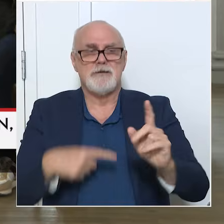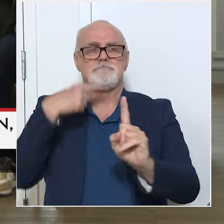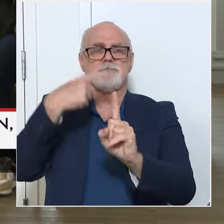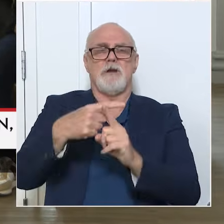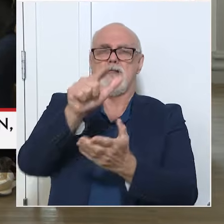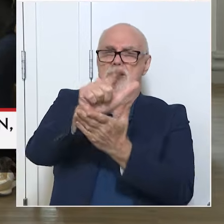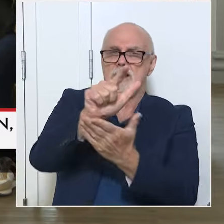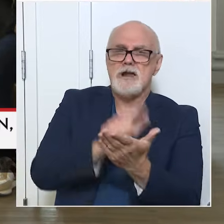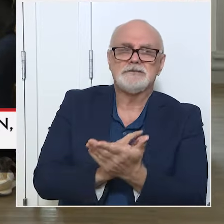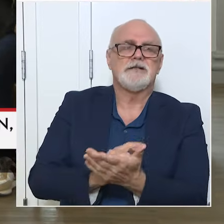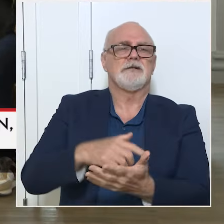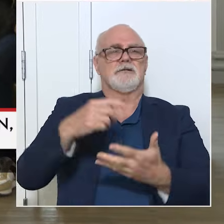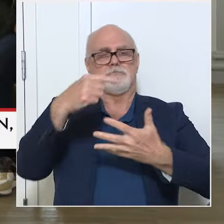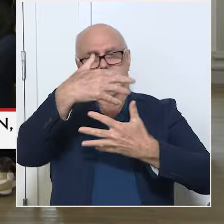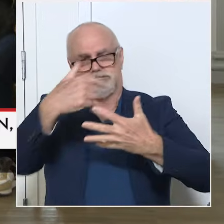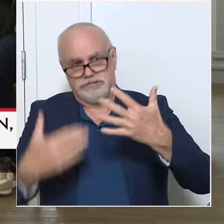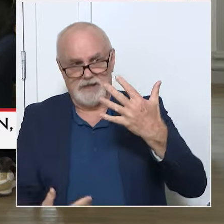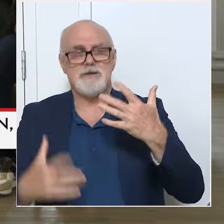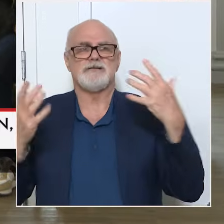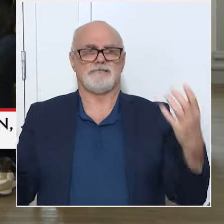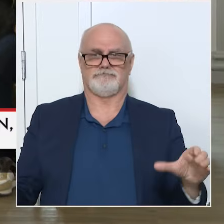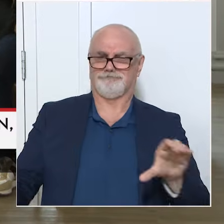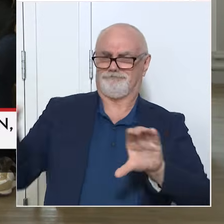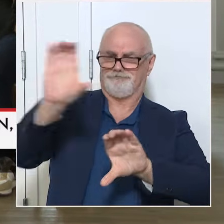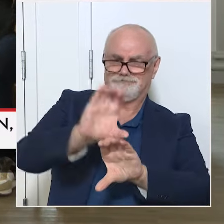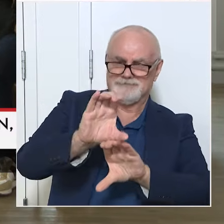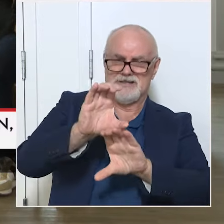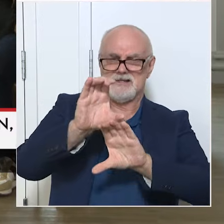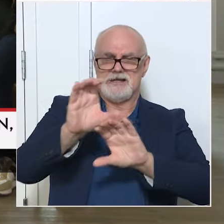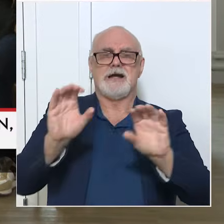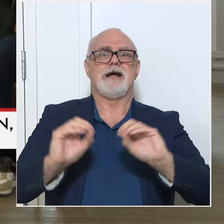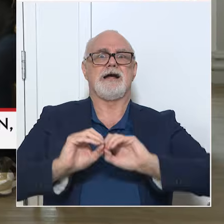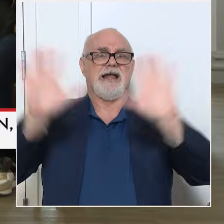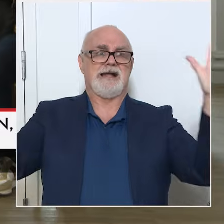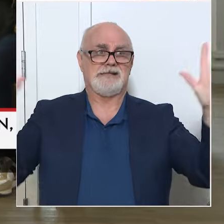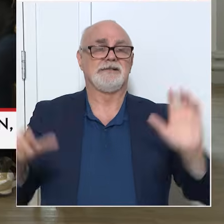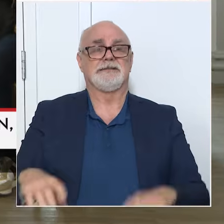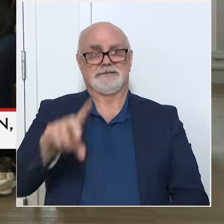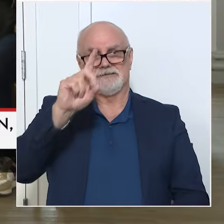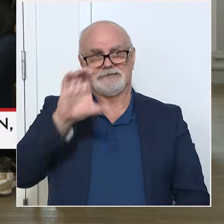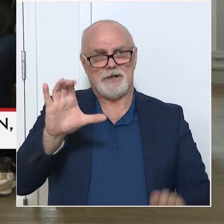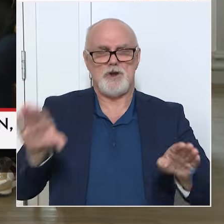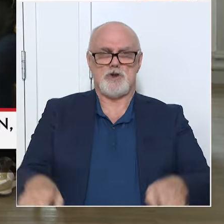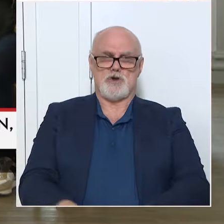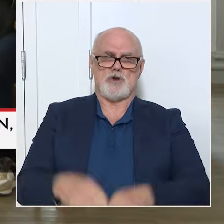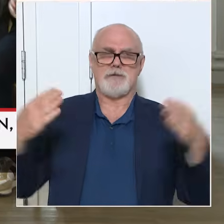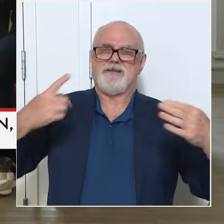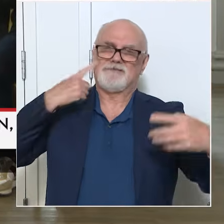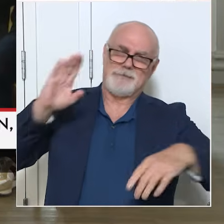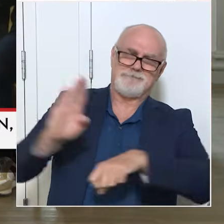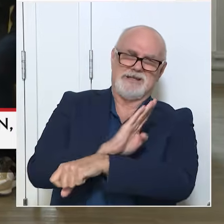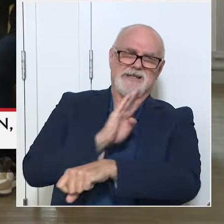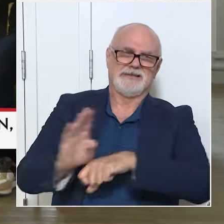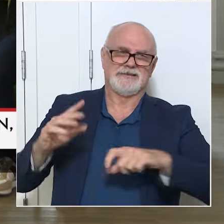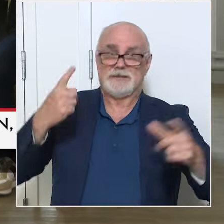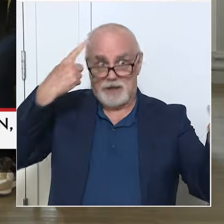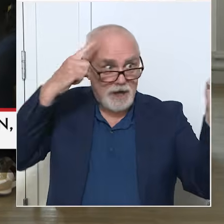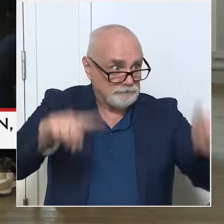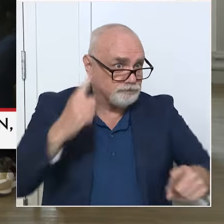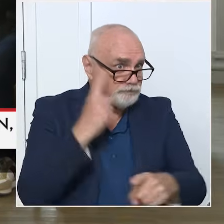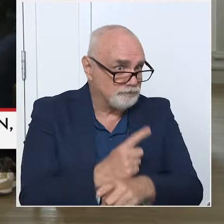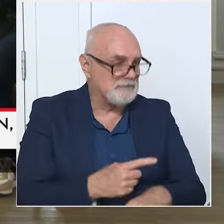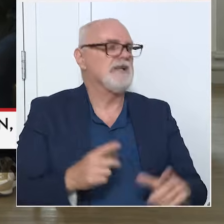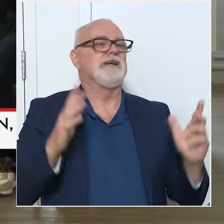changes send a clear message. DC is open for business. Are you with me? DC is open for business.